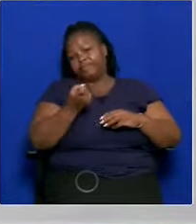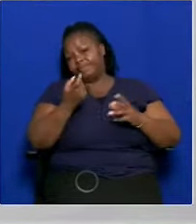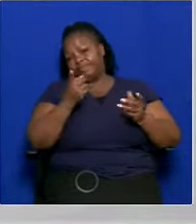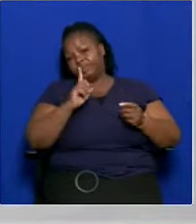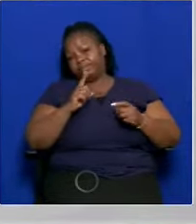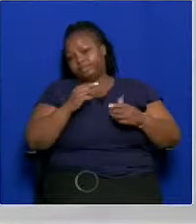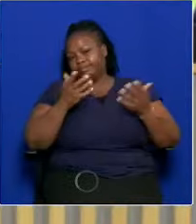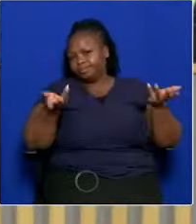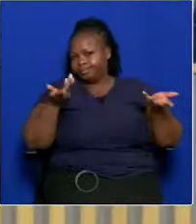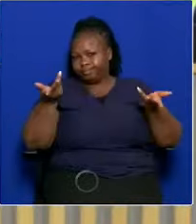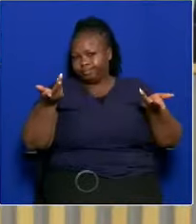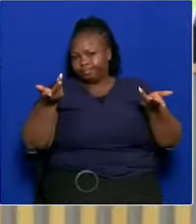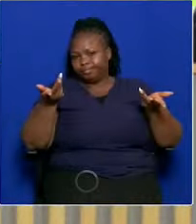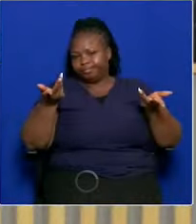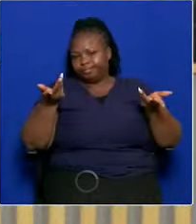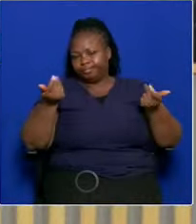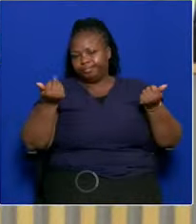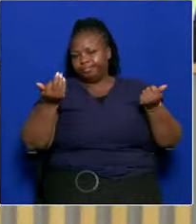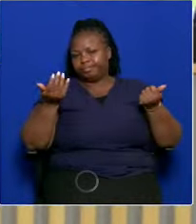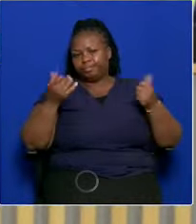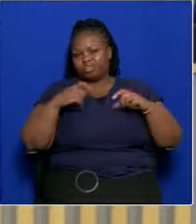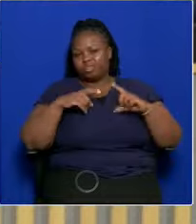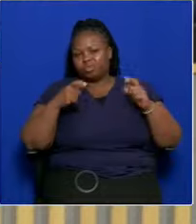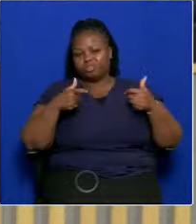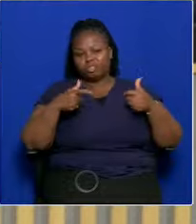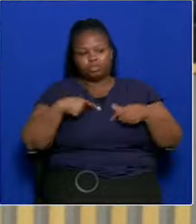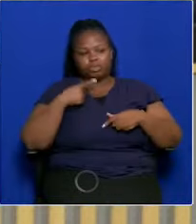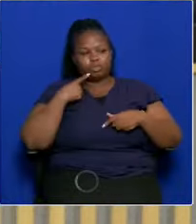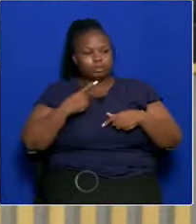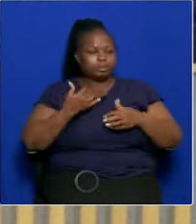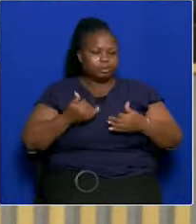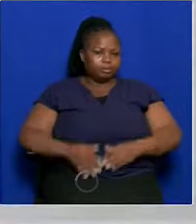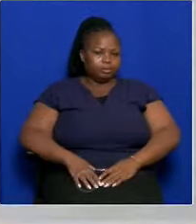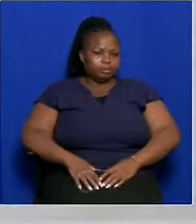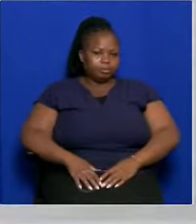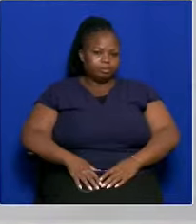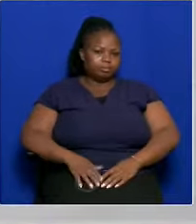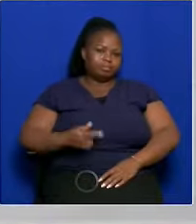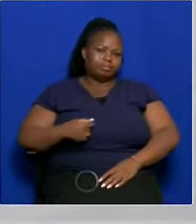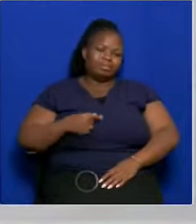what the commissioner have just articulated. But I said what